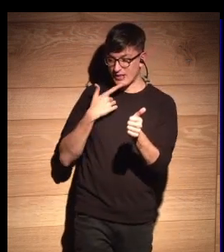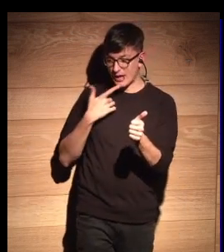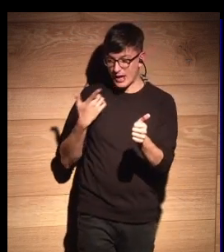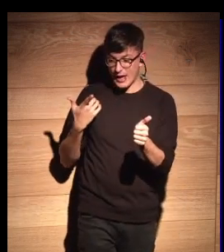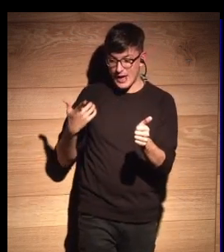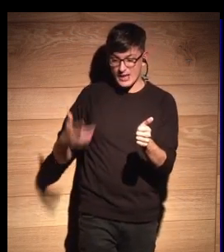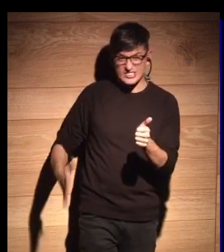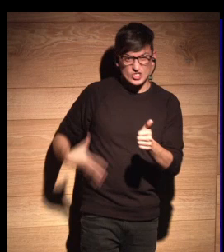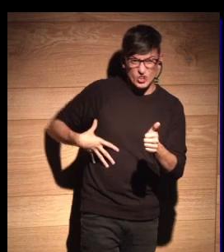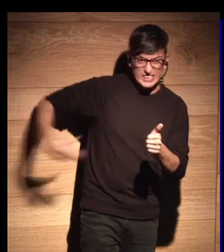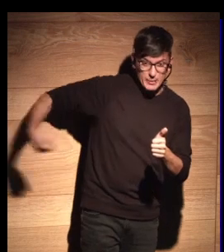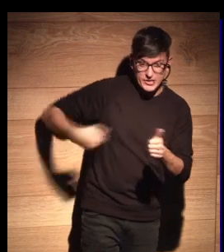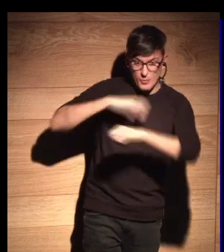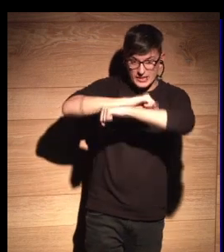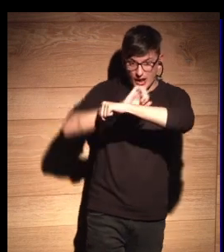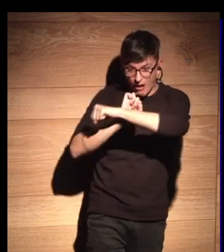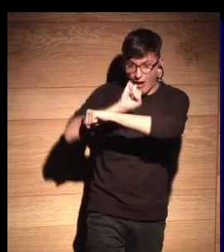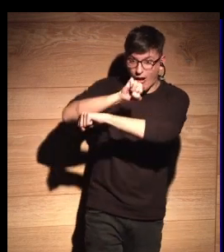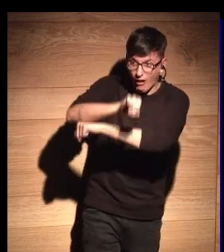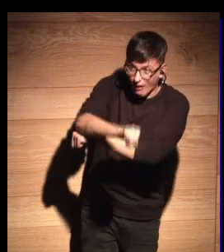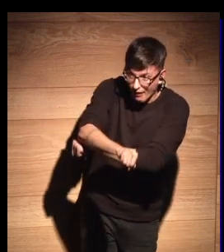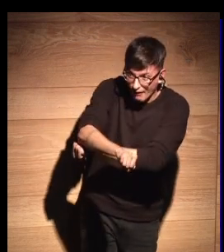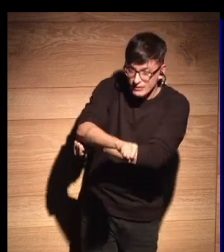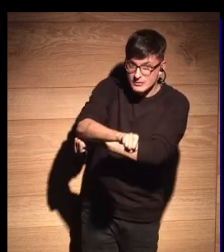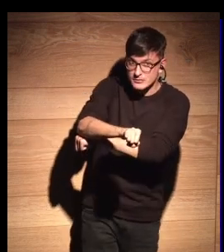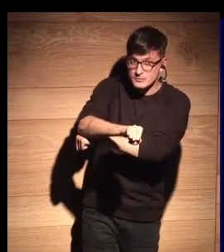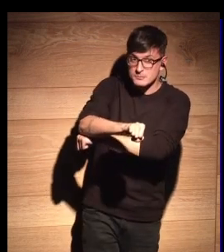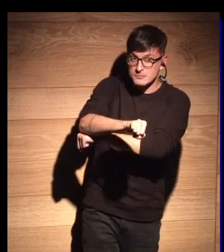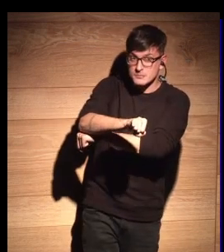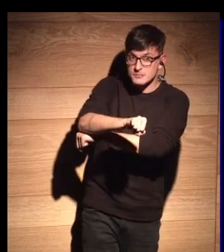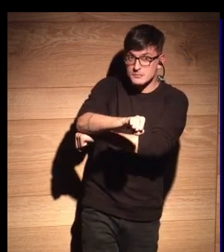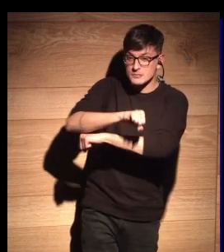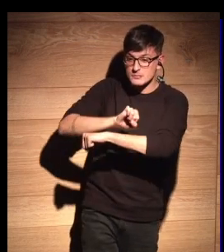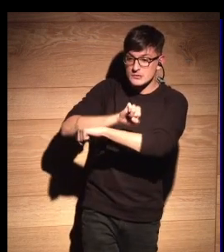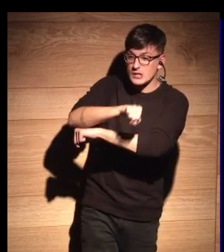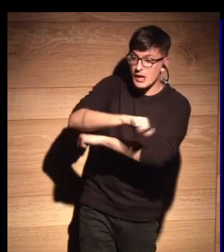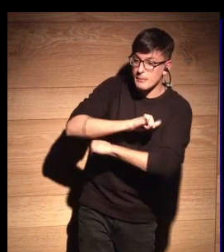window, and hoping he wouldn't let me go.